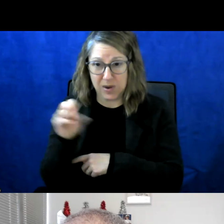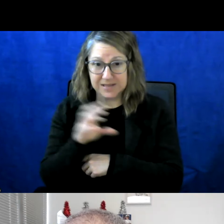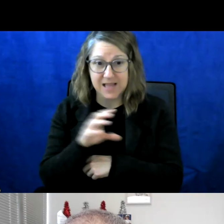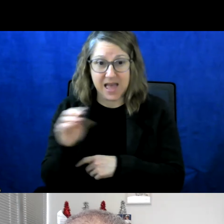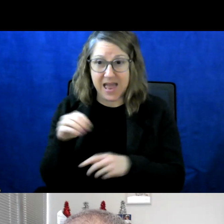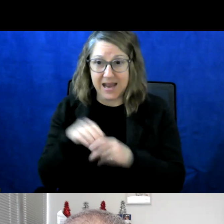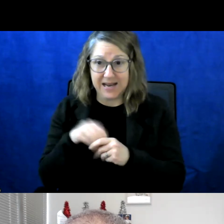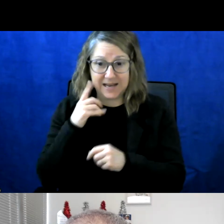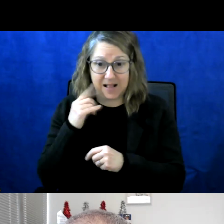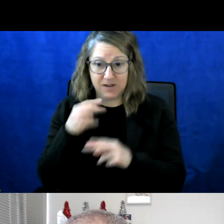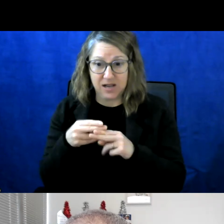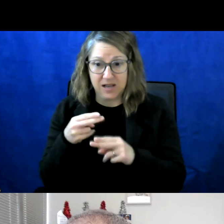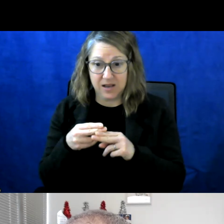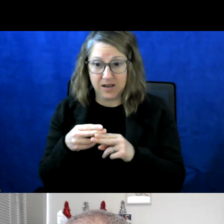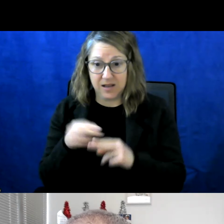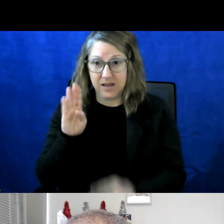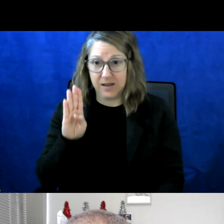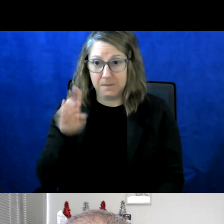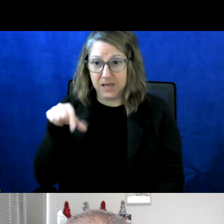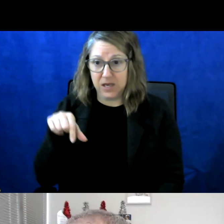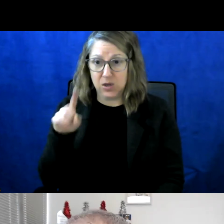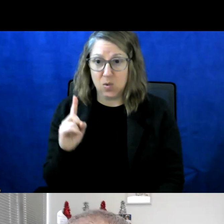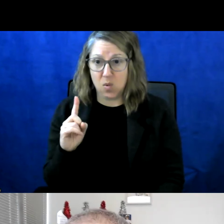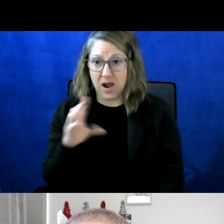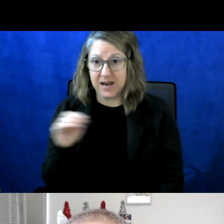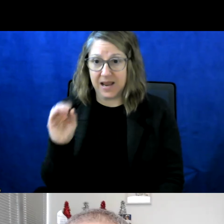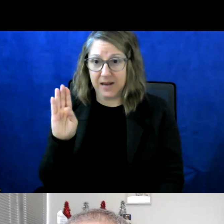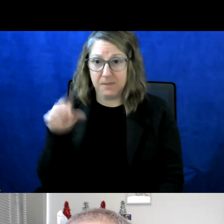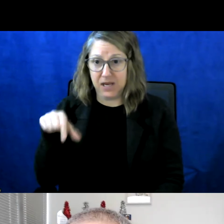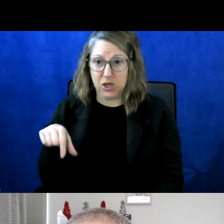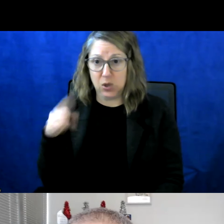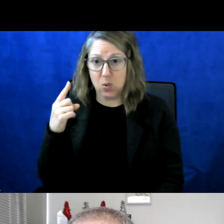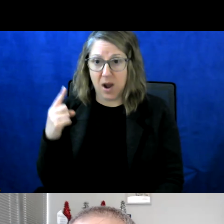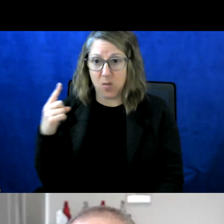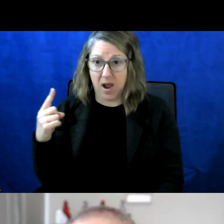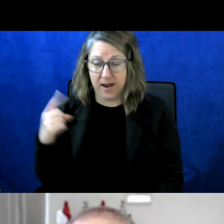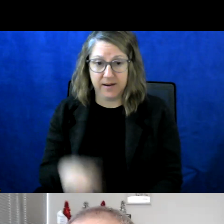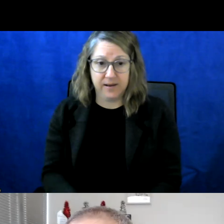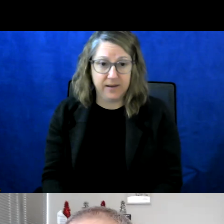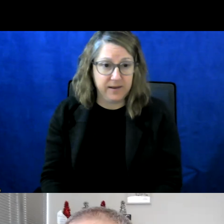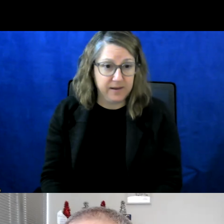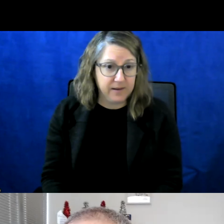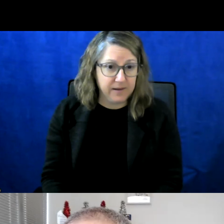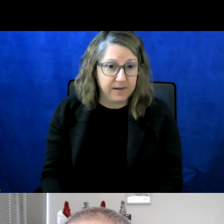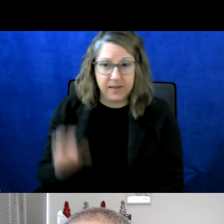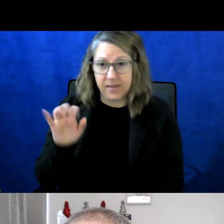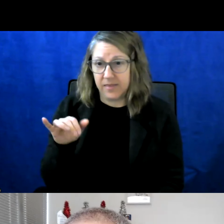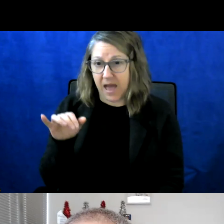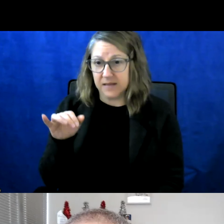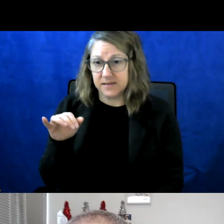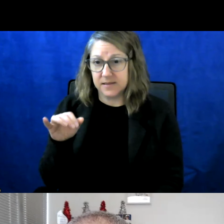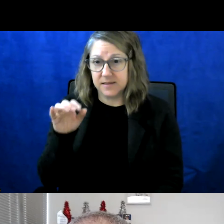in California is what's called this BQ1 and BQ11. It's a subvariant of the Omicron.